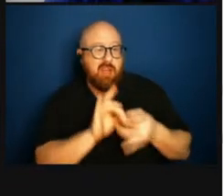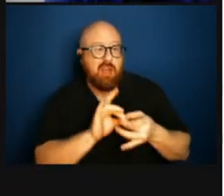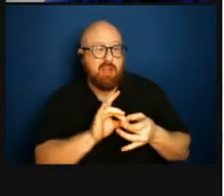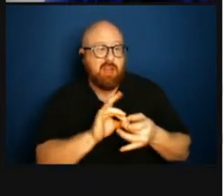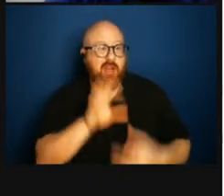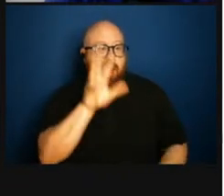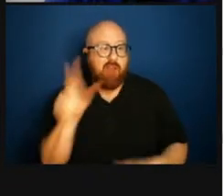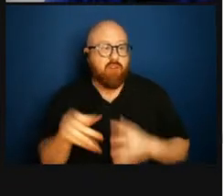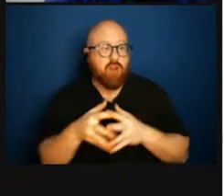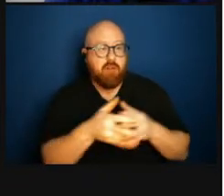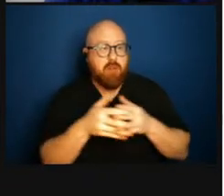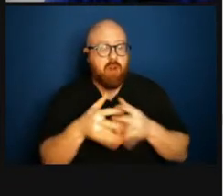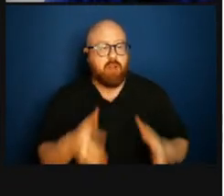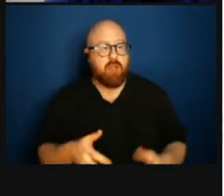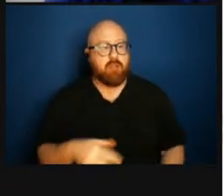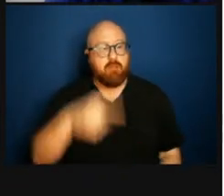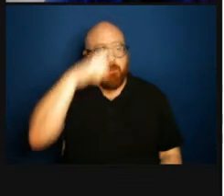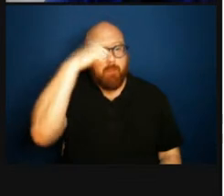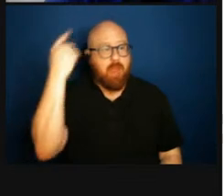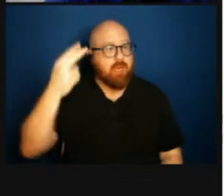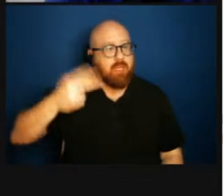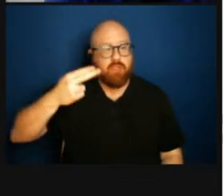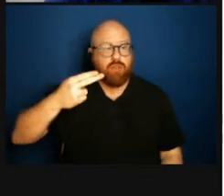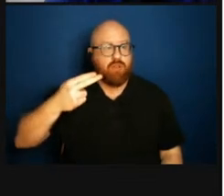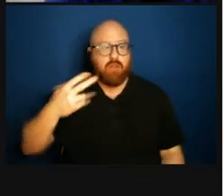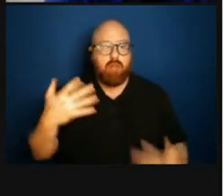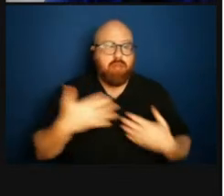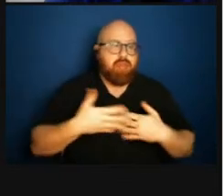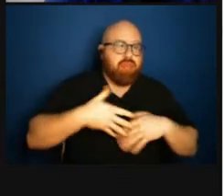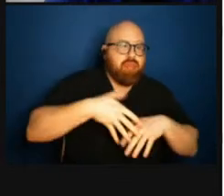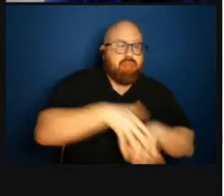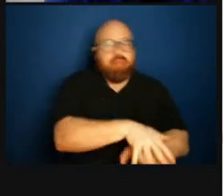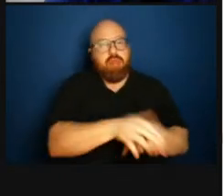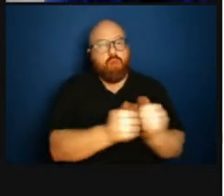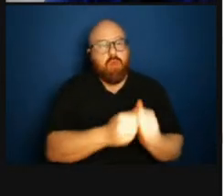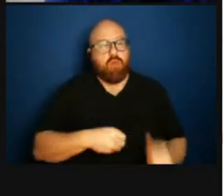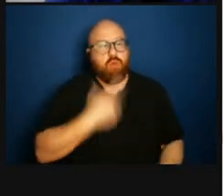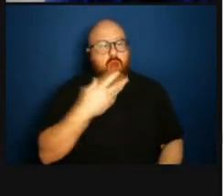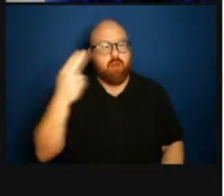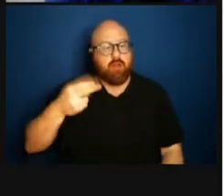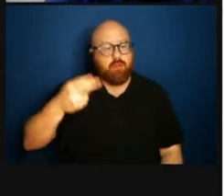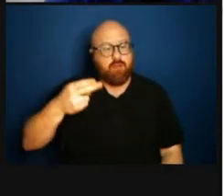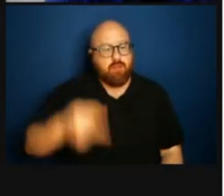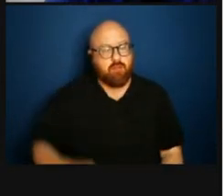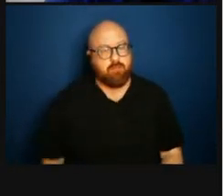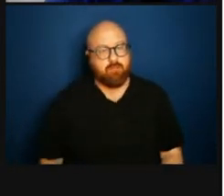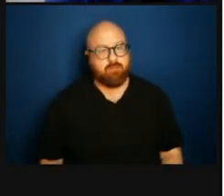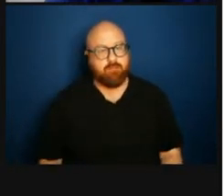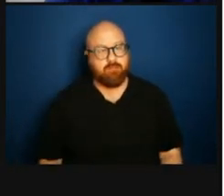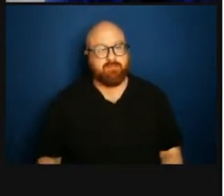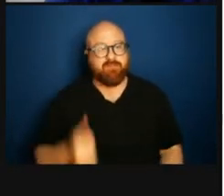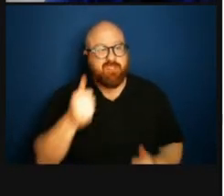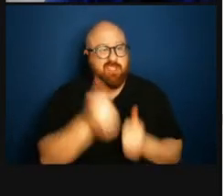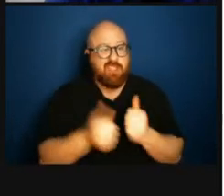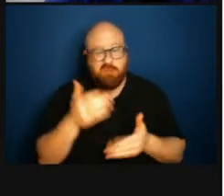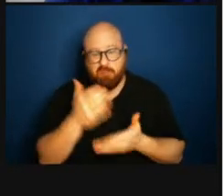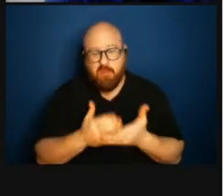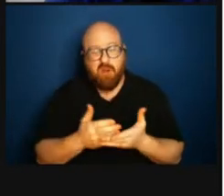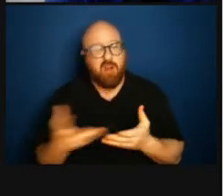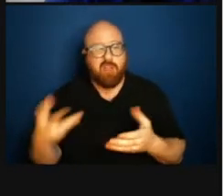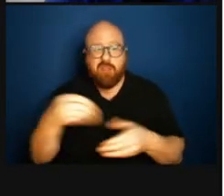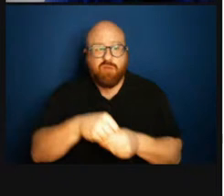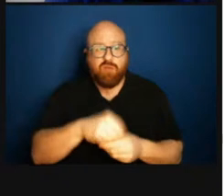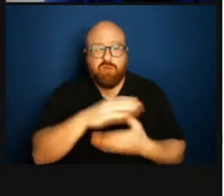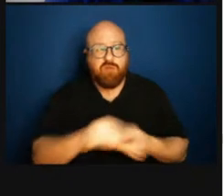is intertwined with white history. Each account is half of the story. There's no enslavement without